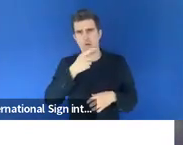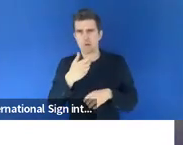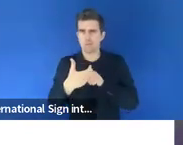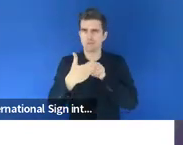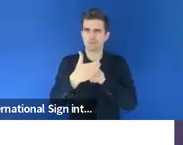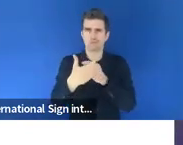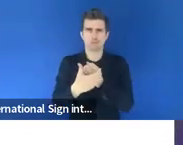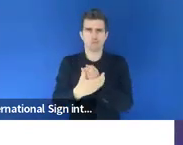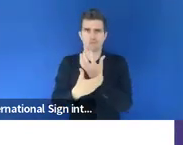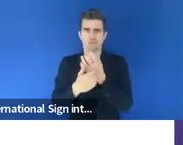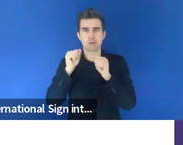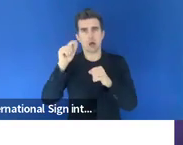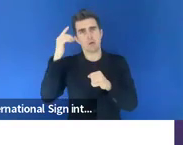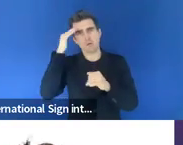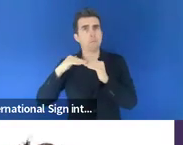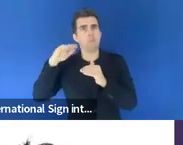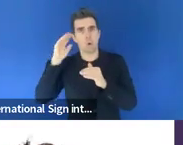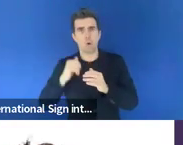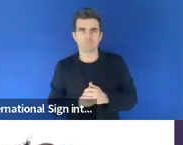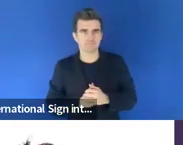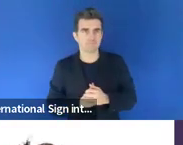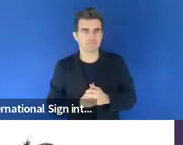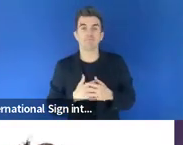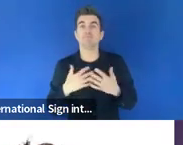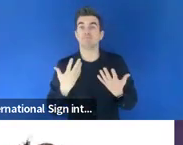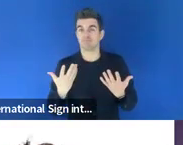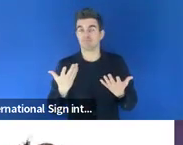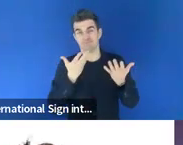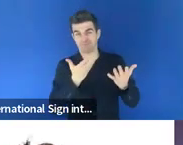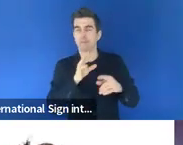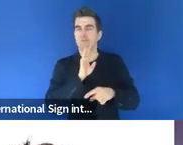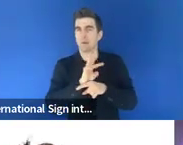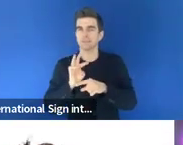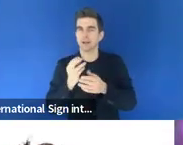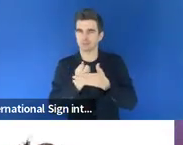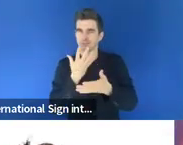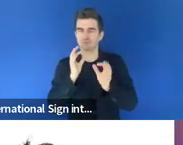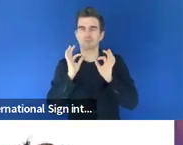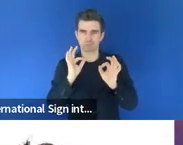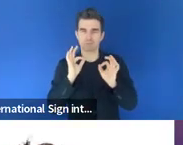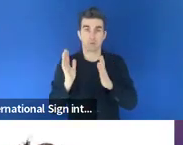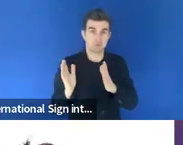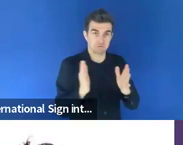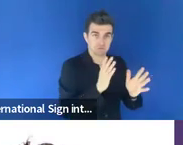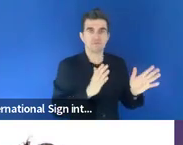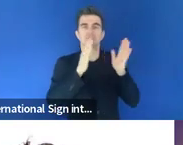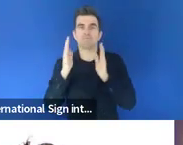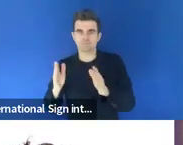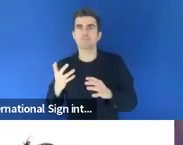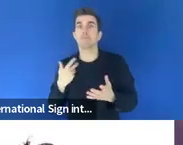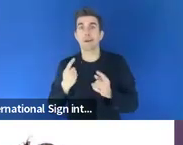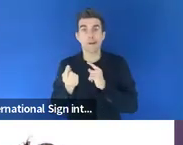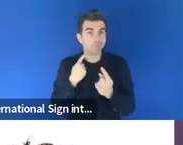website. And last but not least, if you like what we talked about today, if you want to connect with me, please